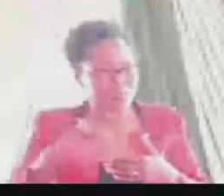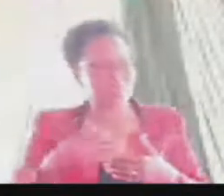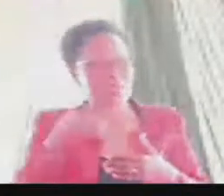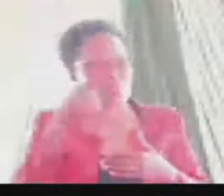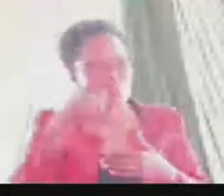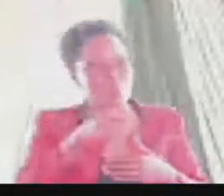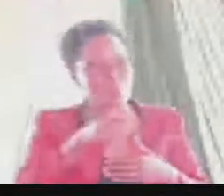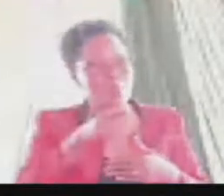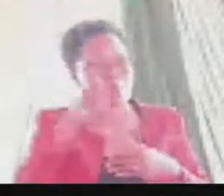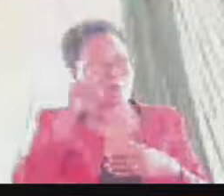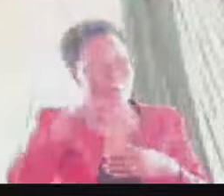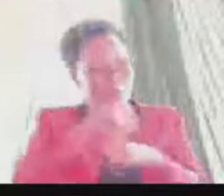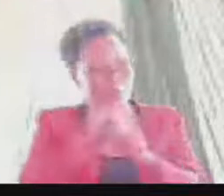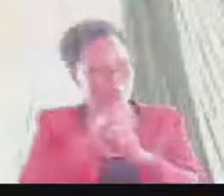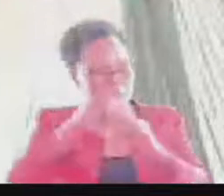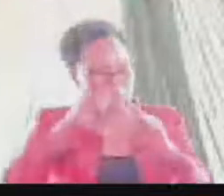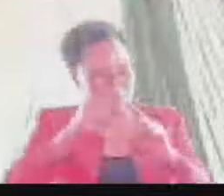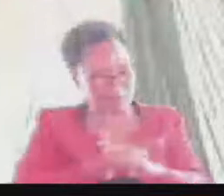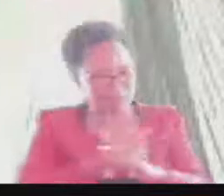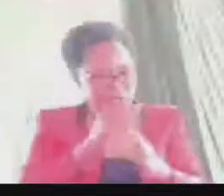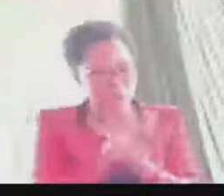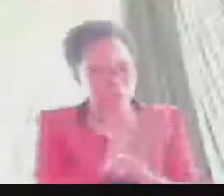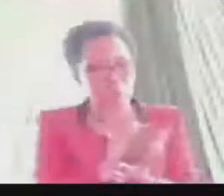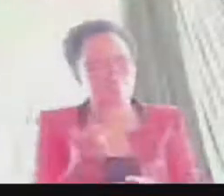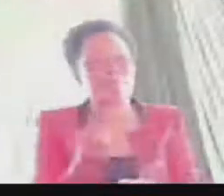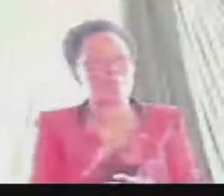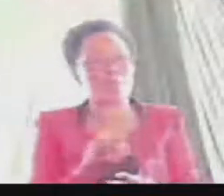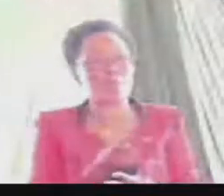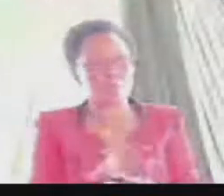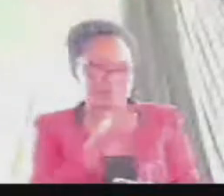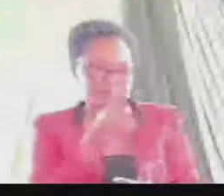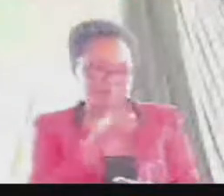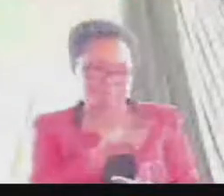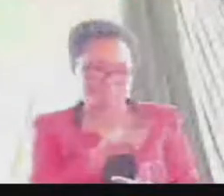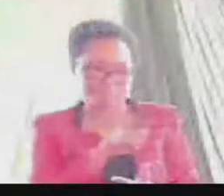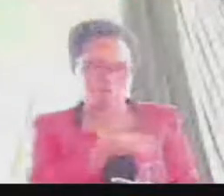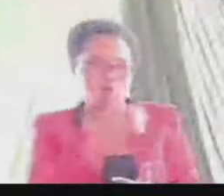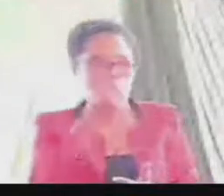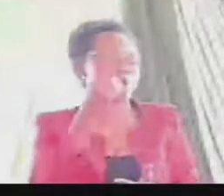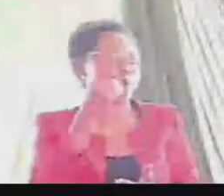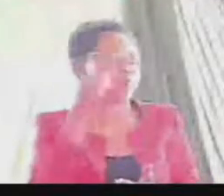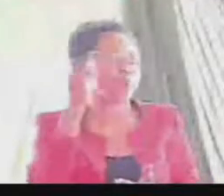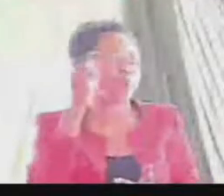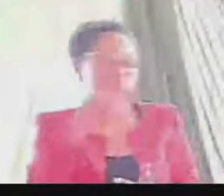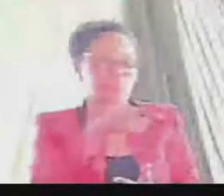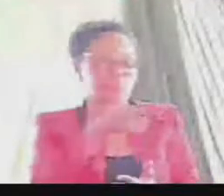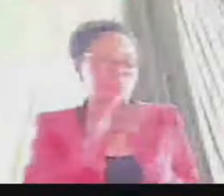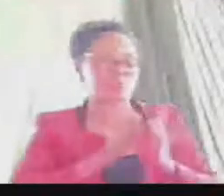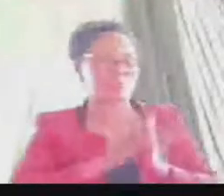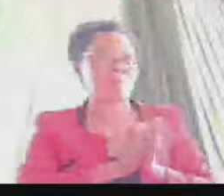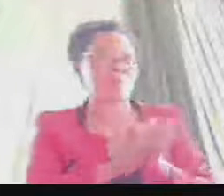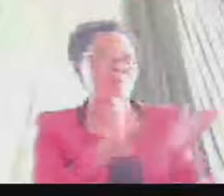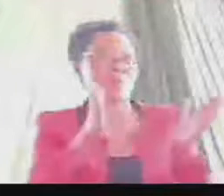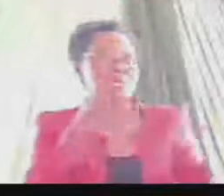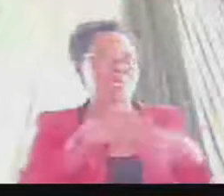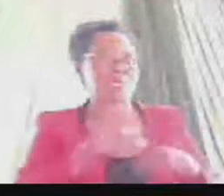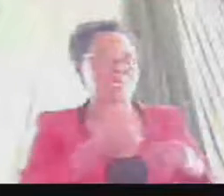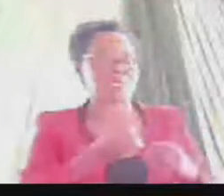we distinguish these two streams? But this one, go home, it is public interest but